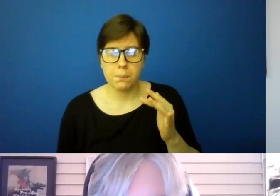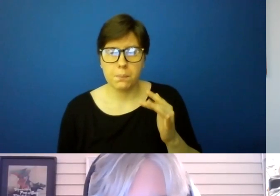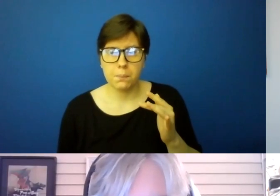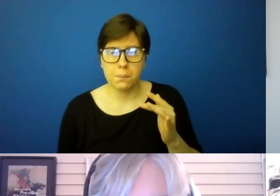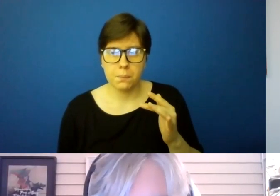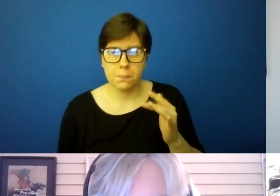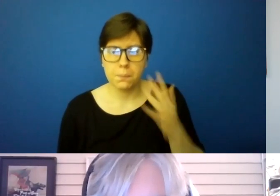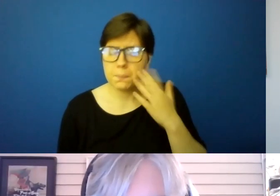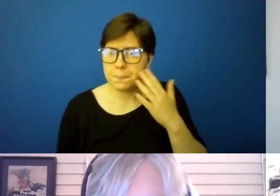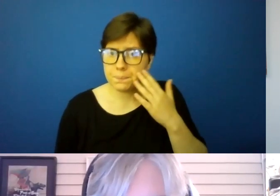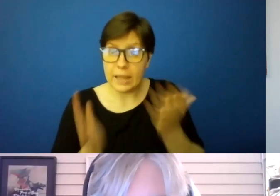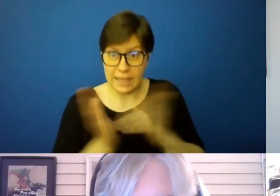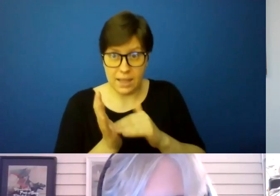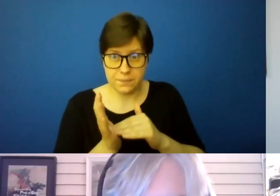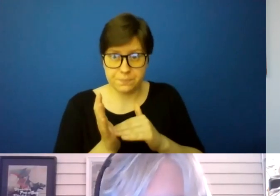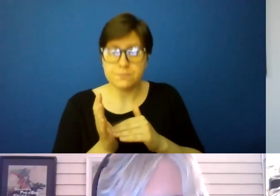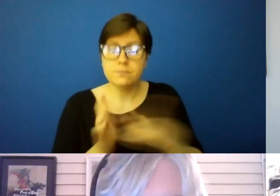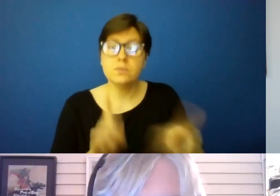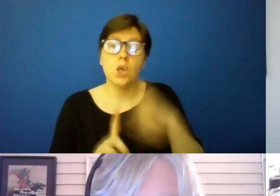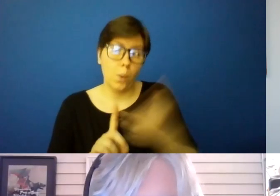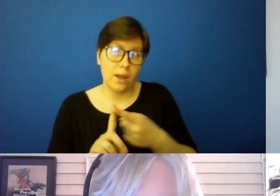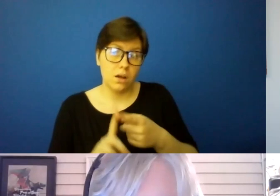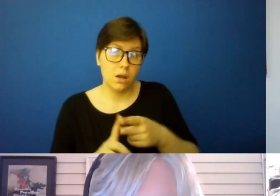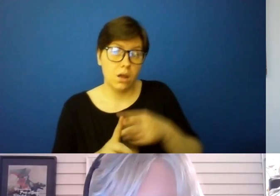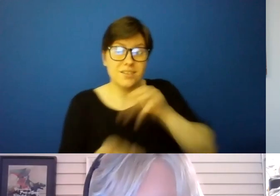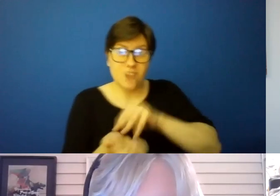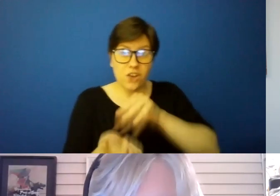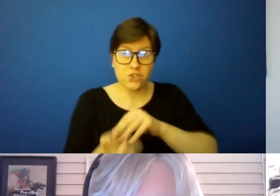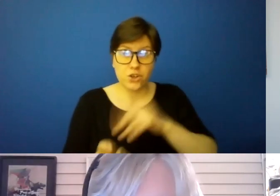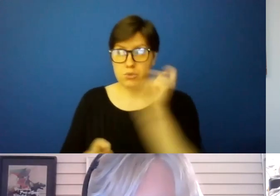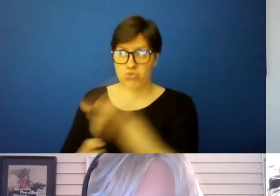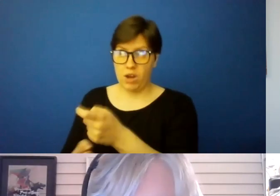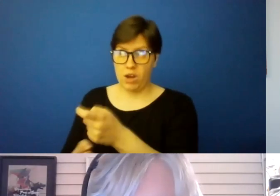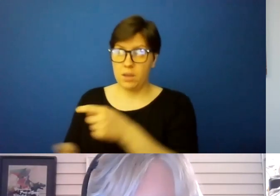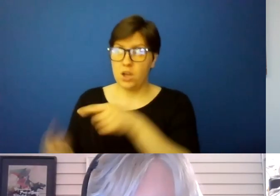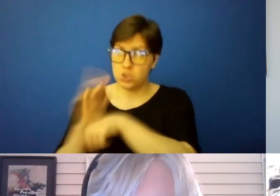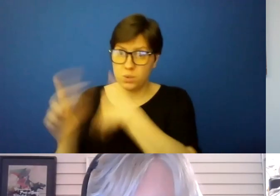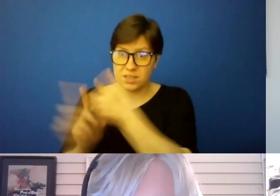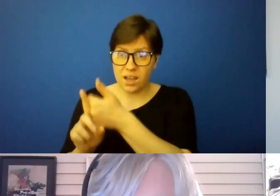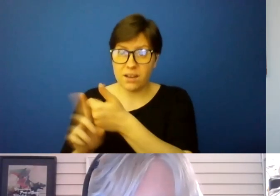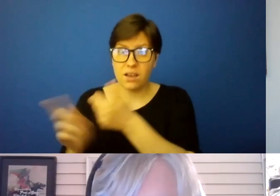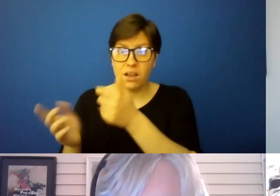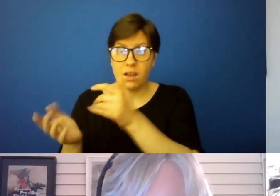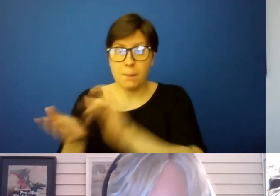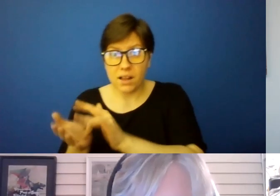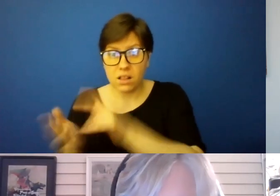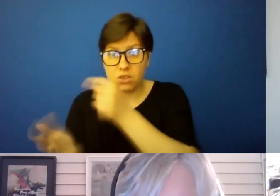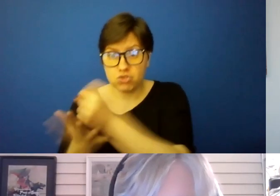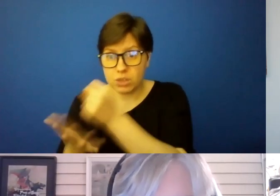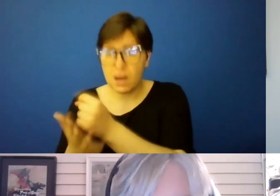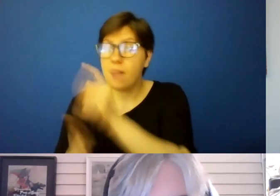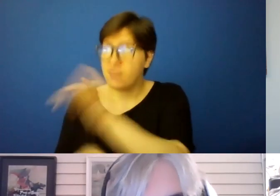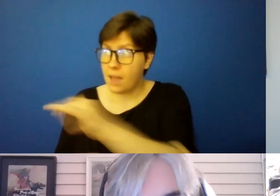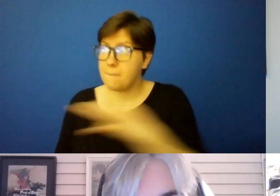you know, again, when you make doctor prescribe suicide a new medical treatment, it's a benefit that will be extended